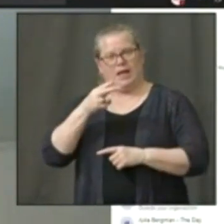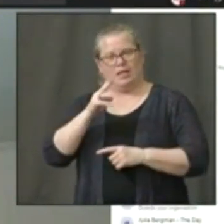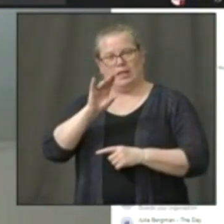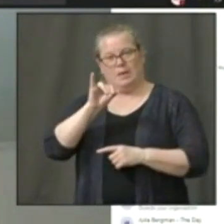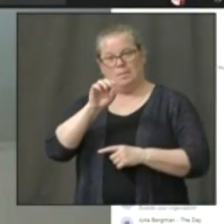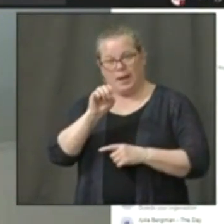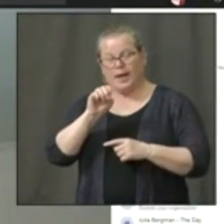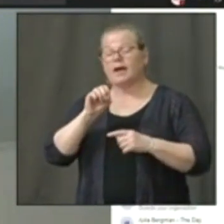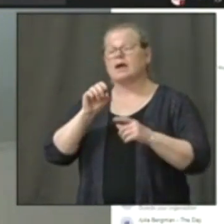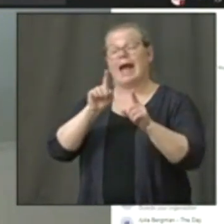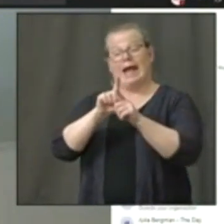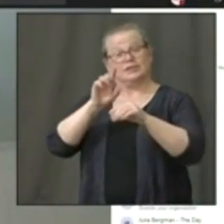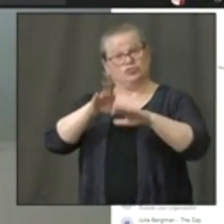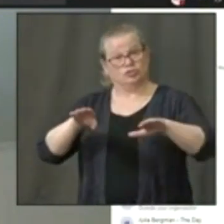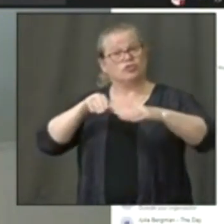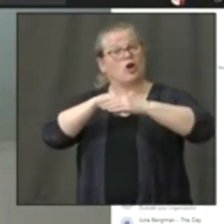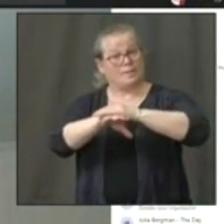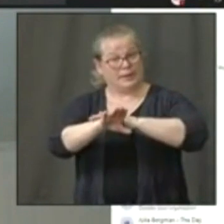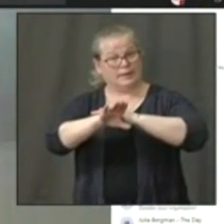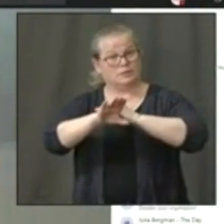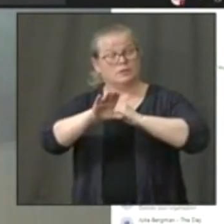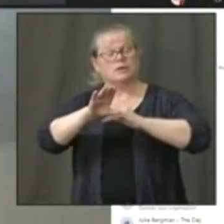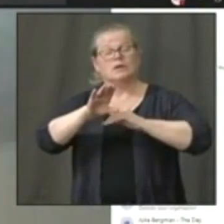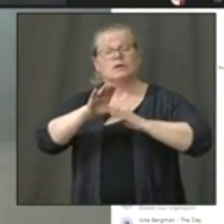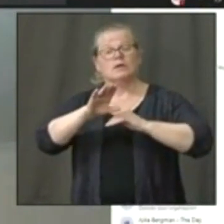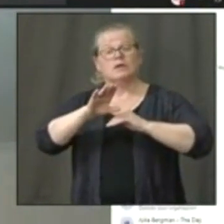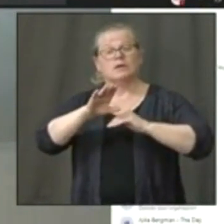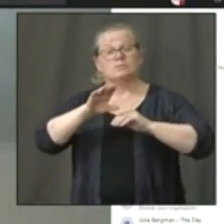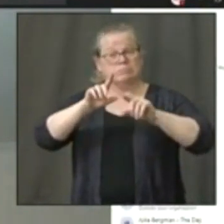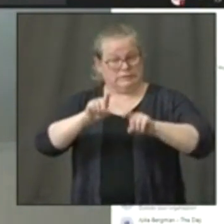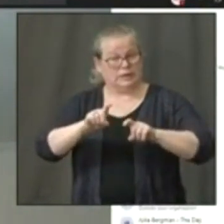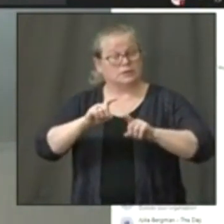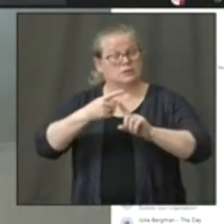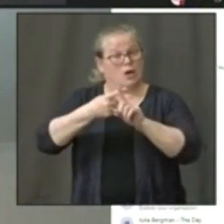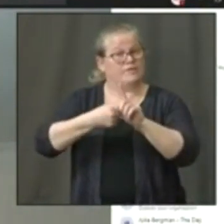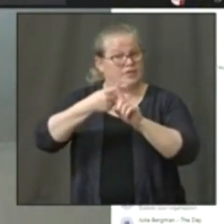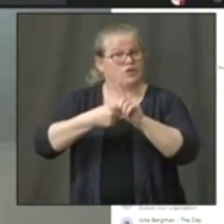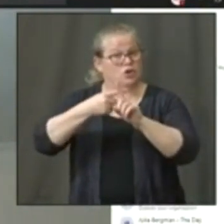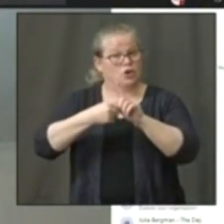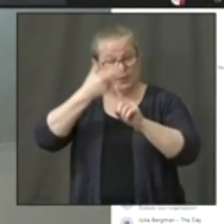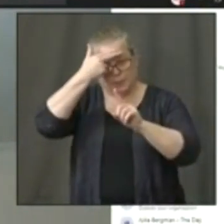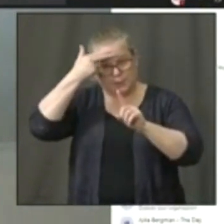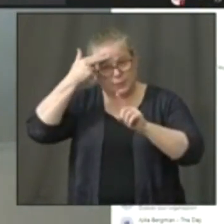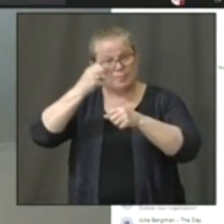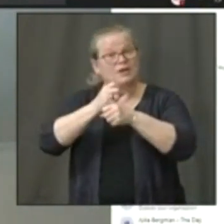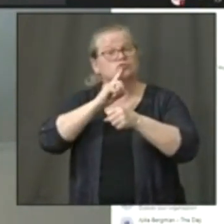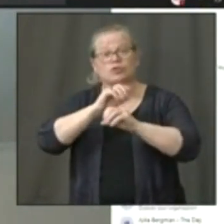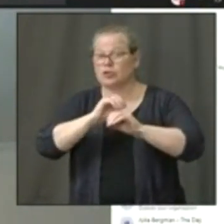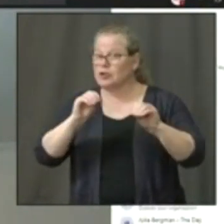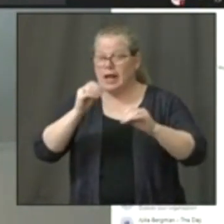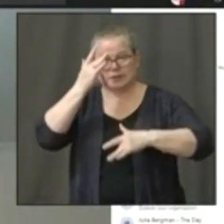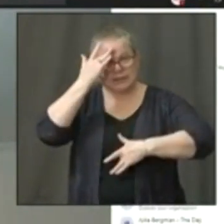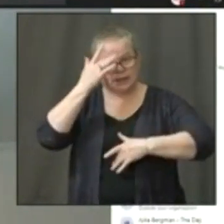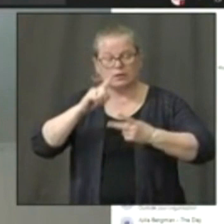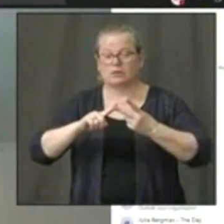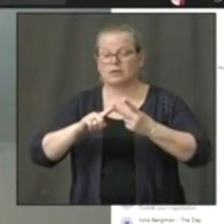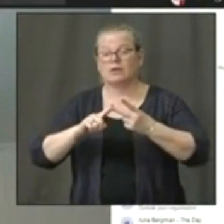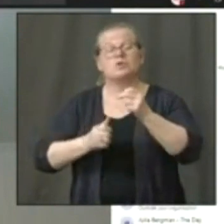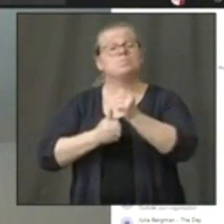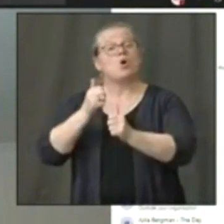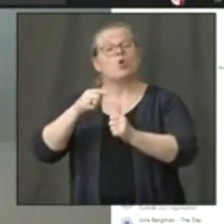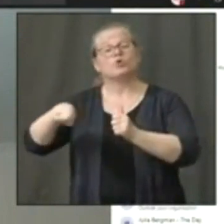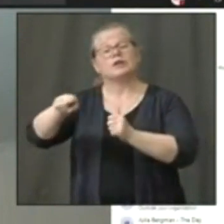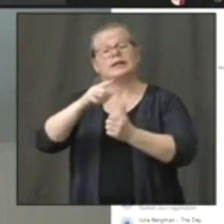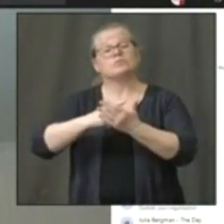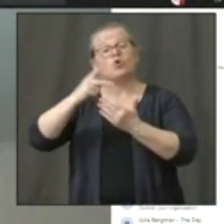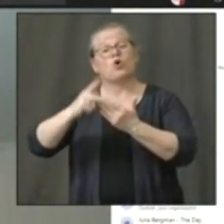for temperature. So to make sure the children are not sick. Most of these programs are fairly new to be